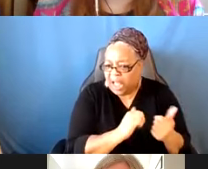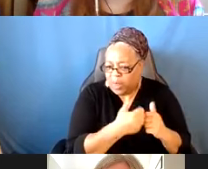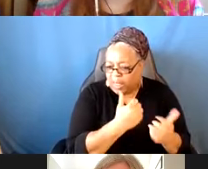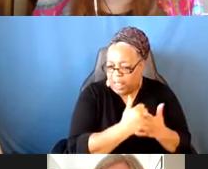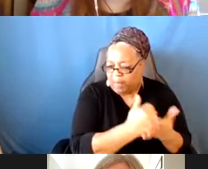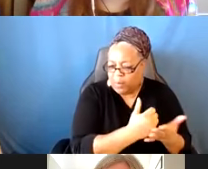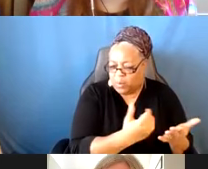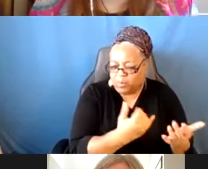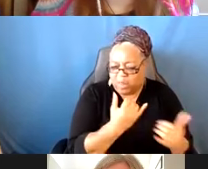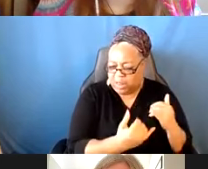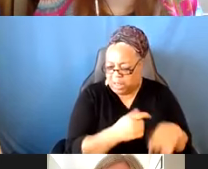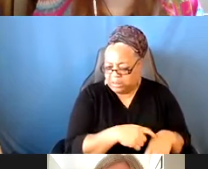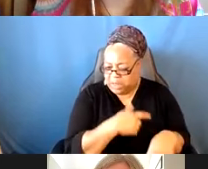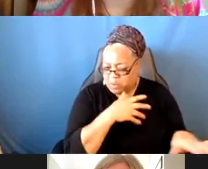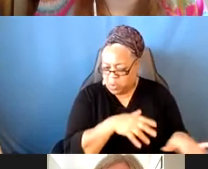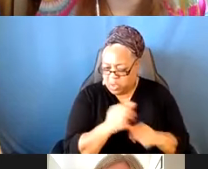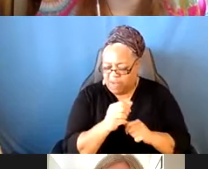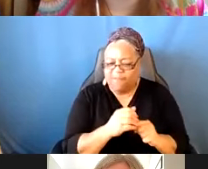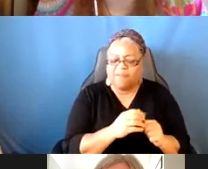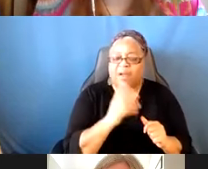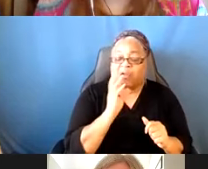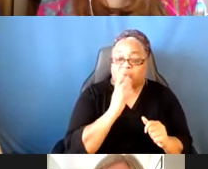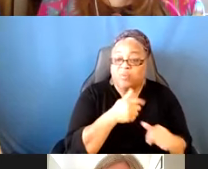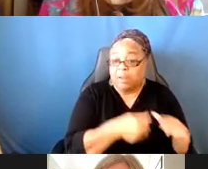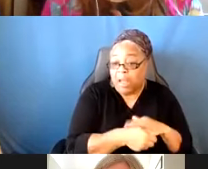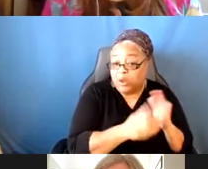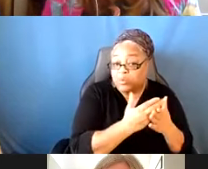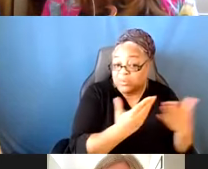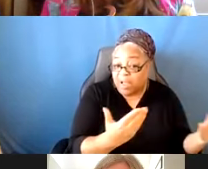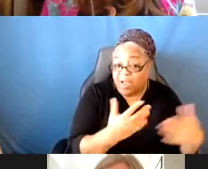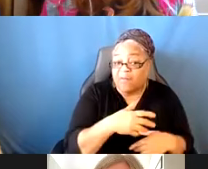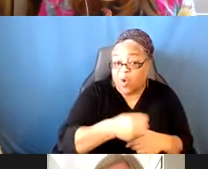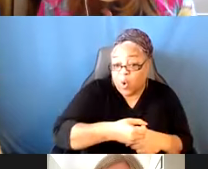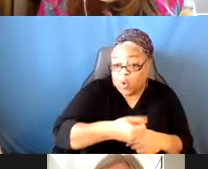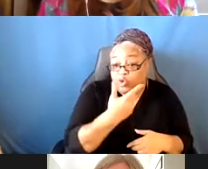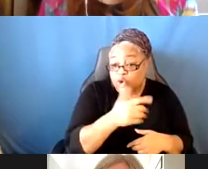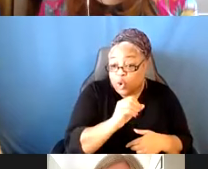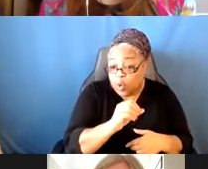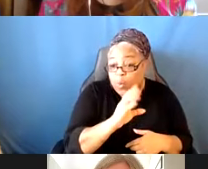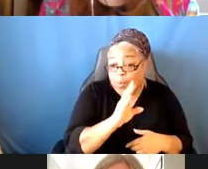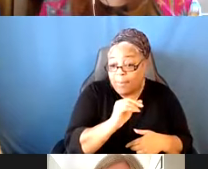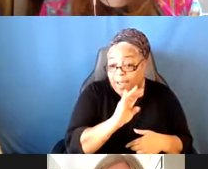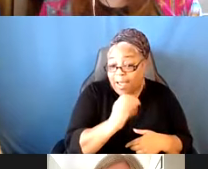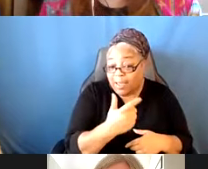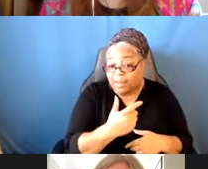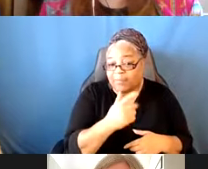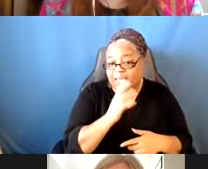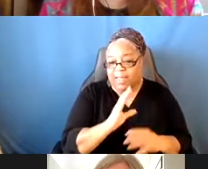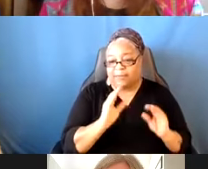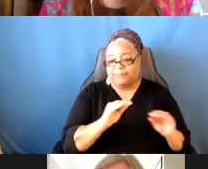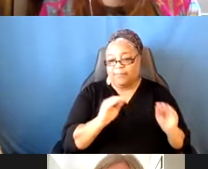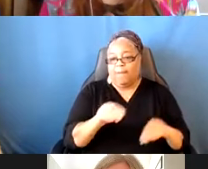Were they able to hold your go bag or hide your stuff? And then this mover scale at the